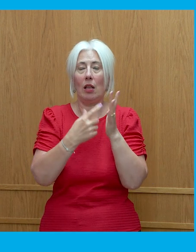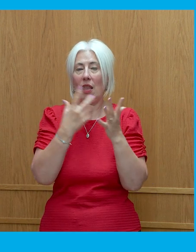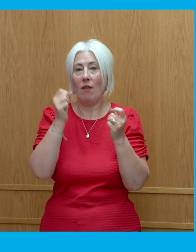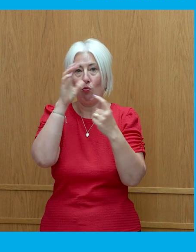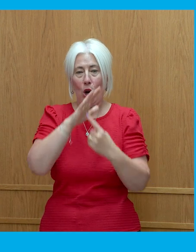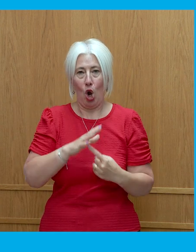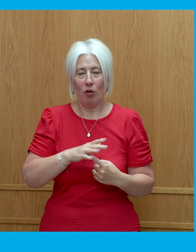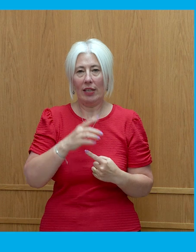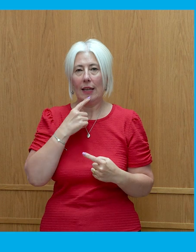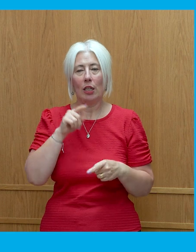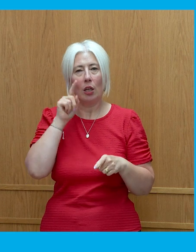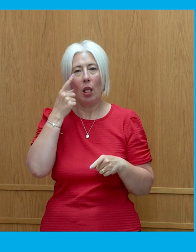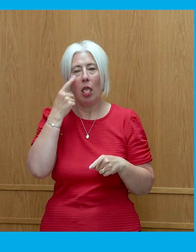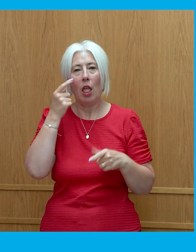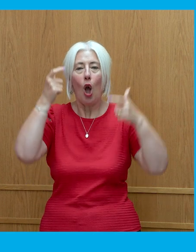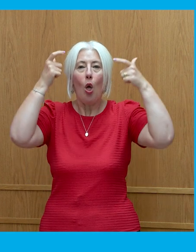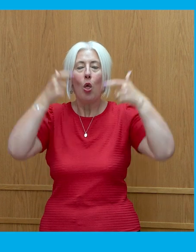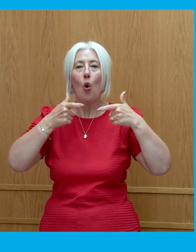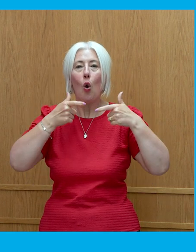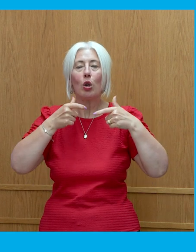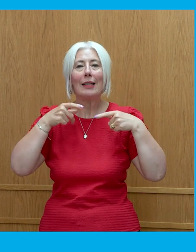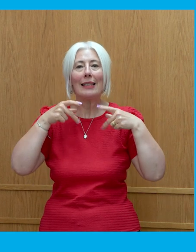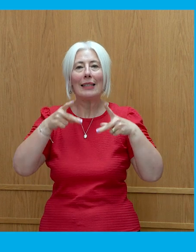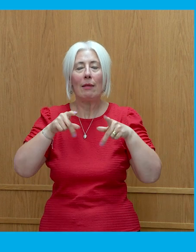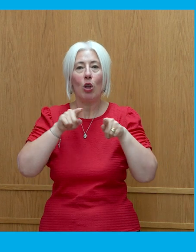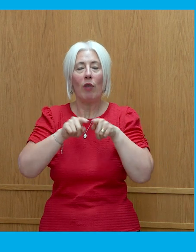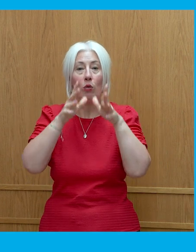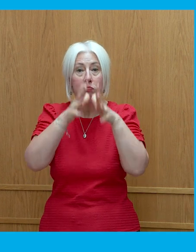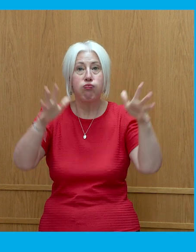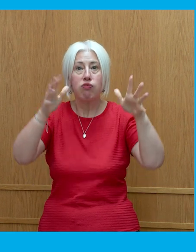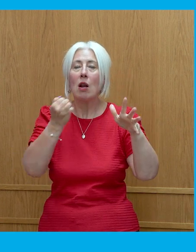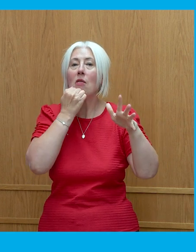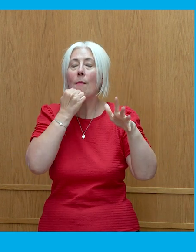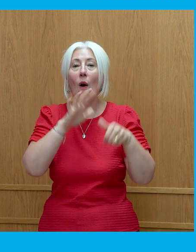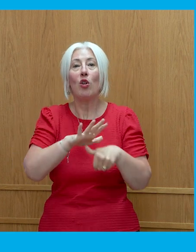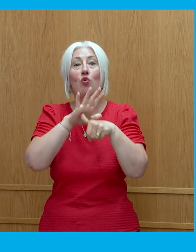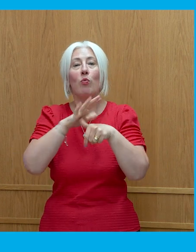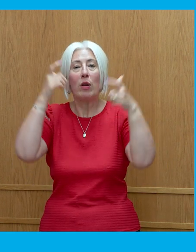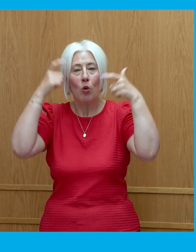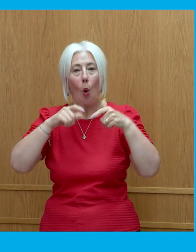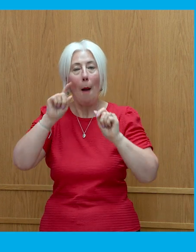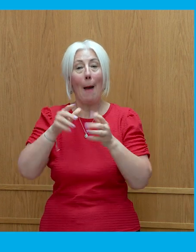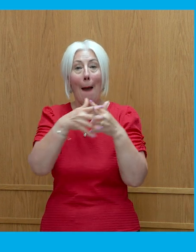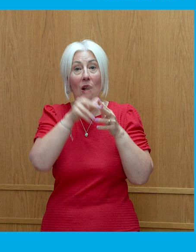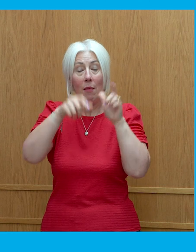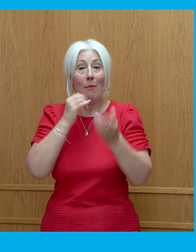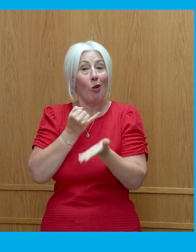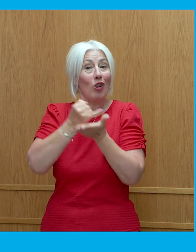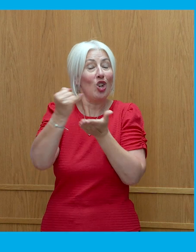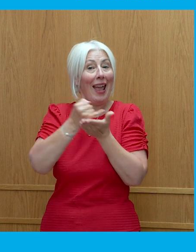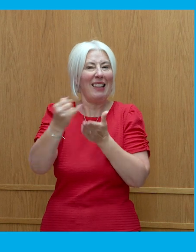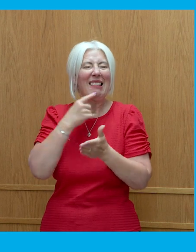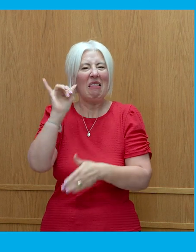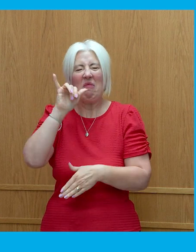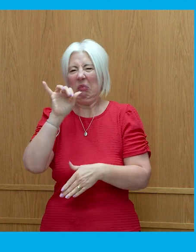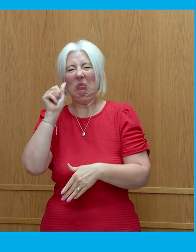tried what was then called the court packing scheme to increase the size of the Supreme Court. Americans rejected it then as sort of foul play